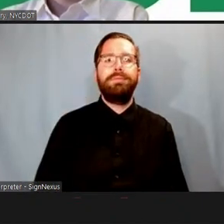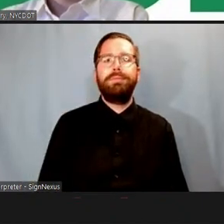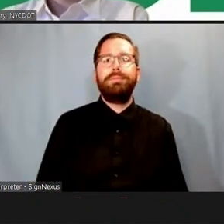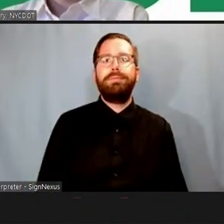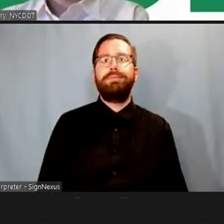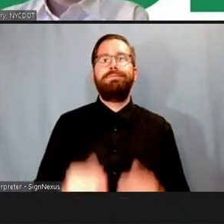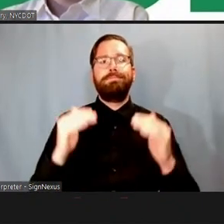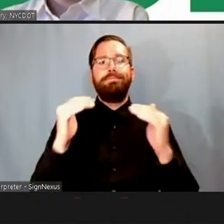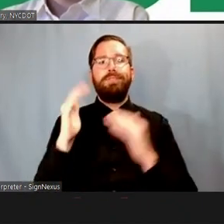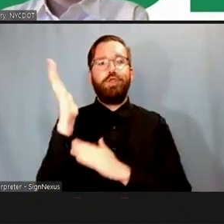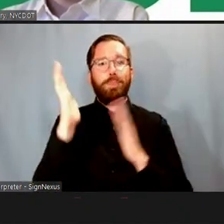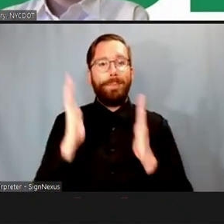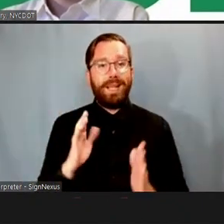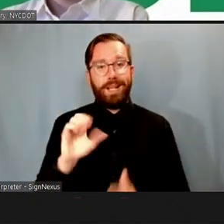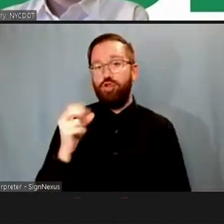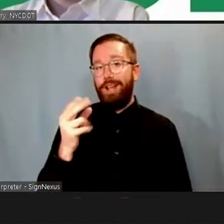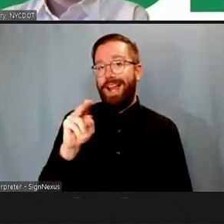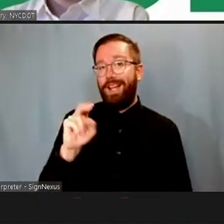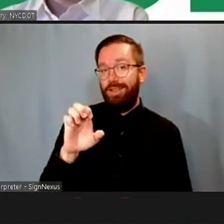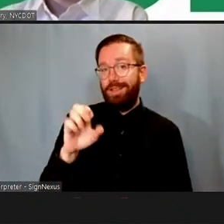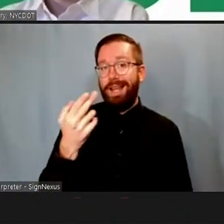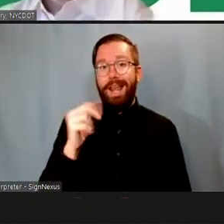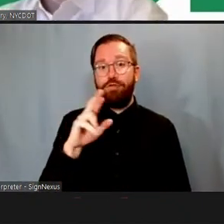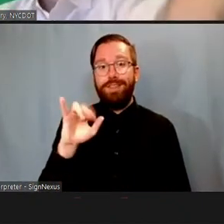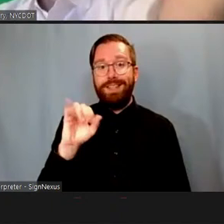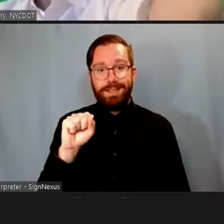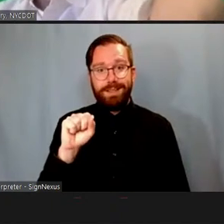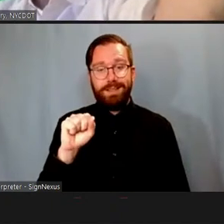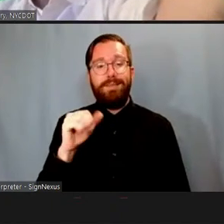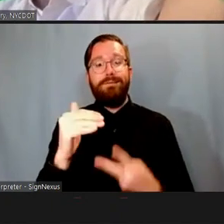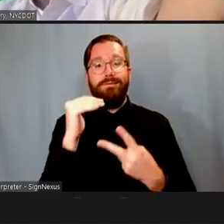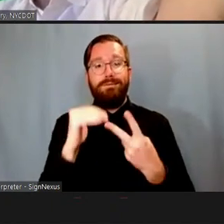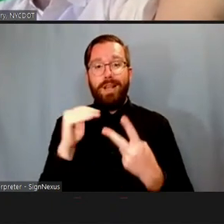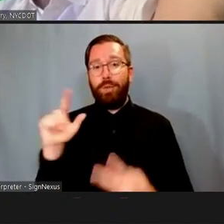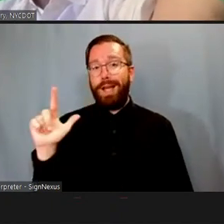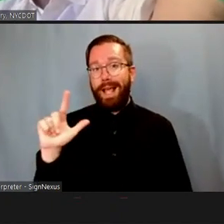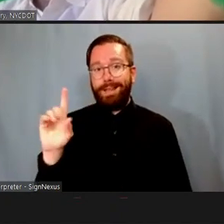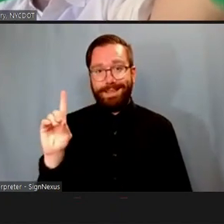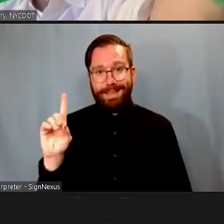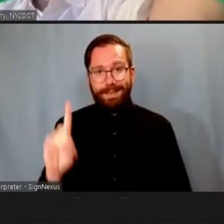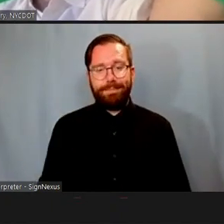our next speaker is shane harris followed by ld